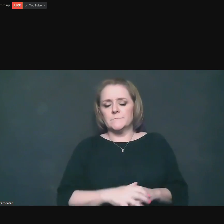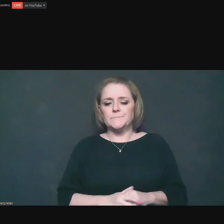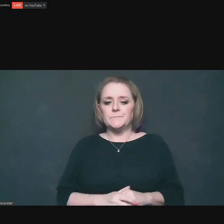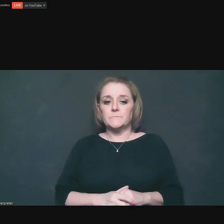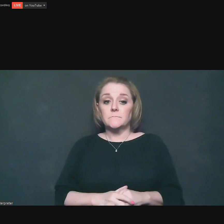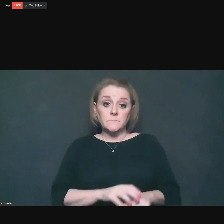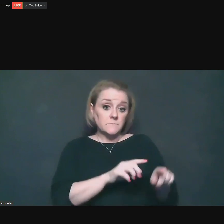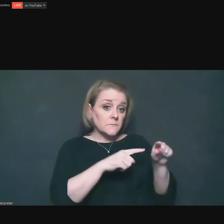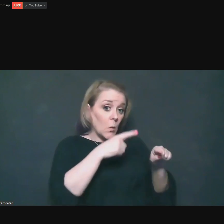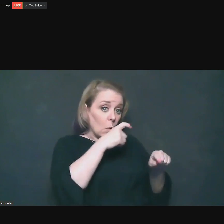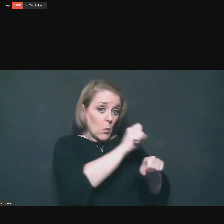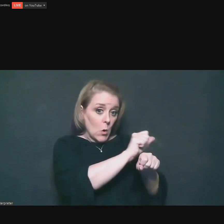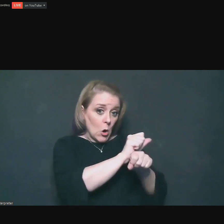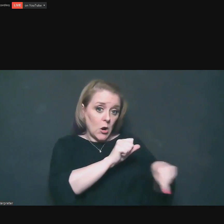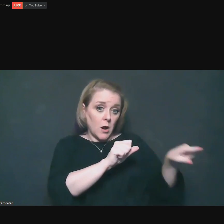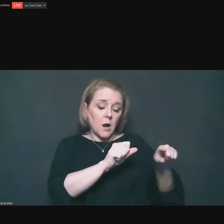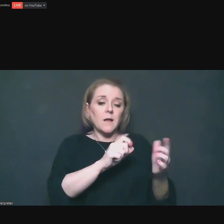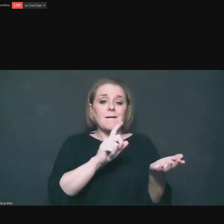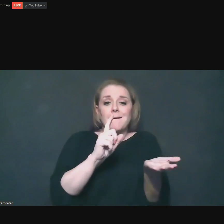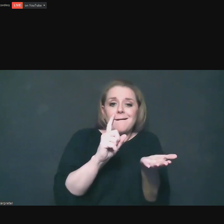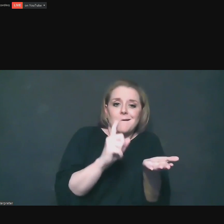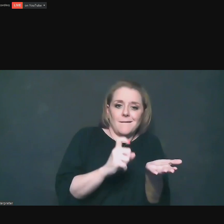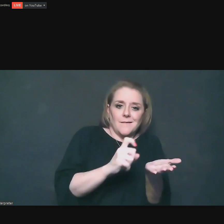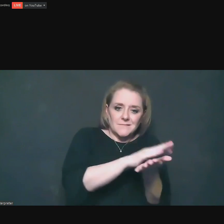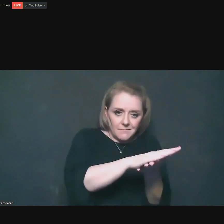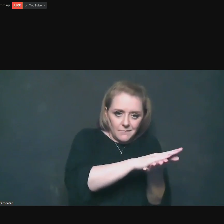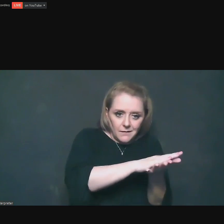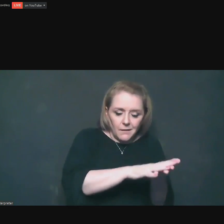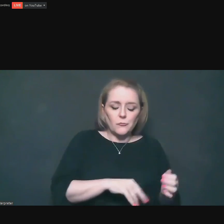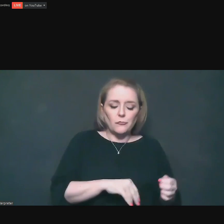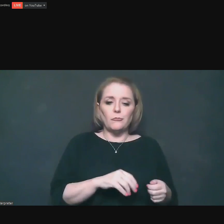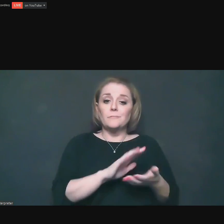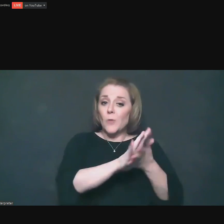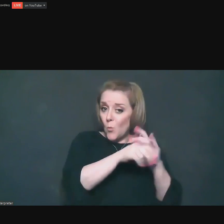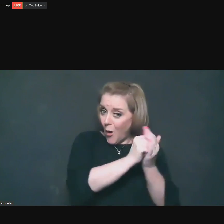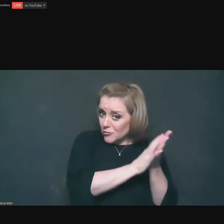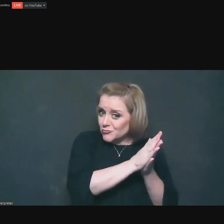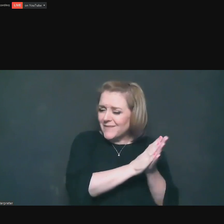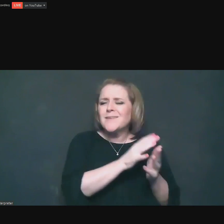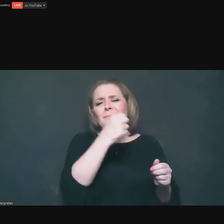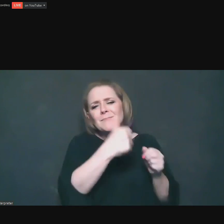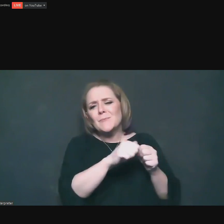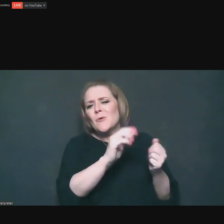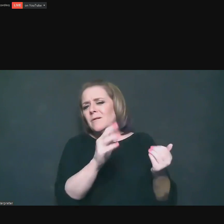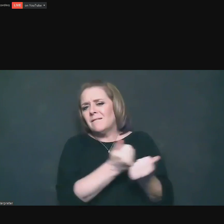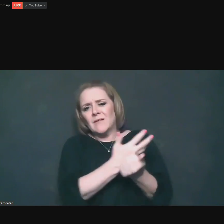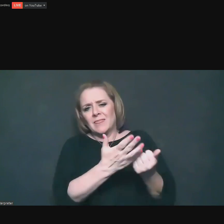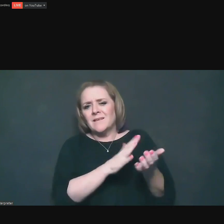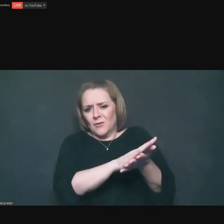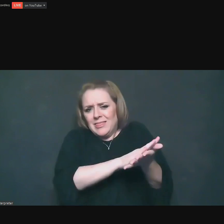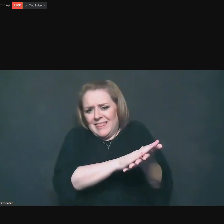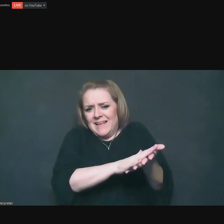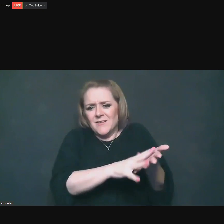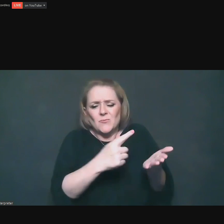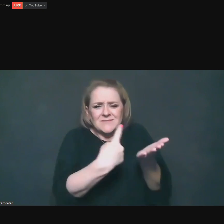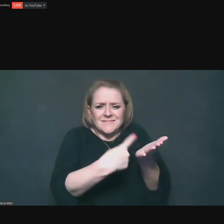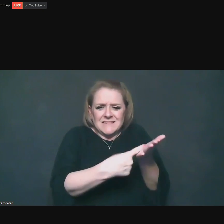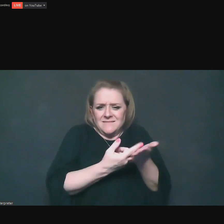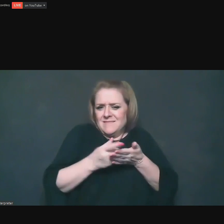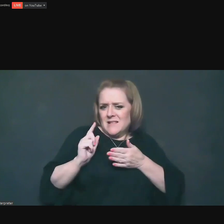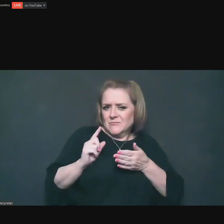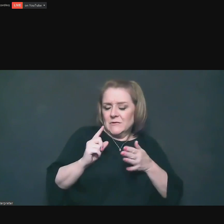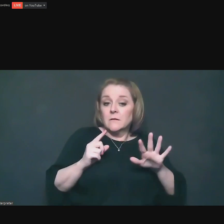hand sanitizer, wash their hands, and really all of our general guidelines that we talked about last week, as well as